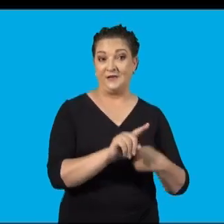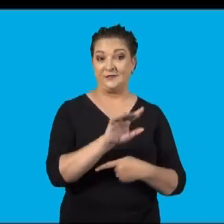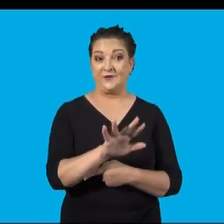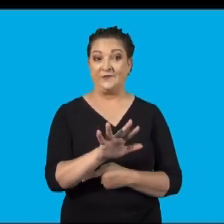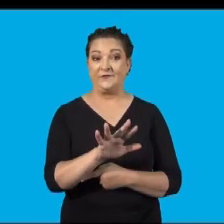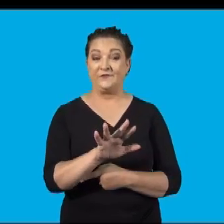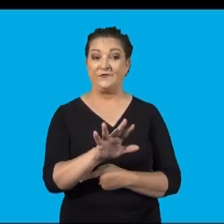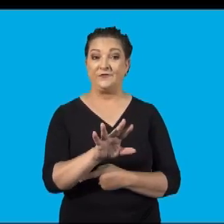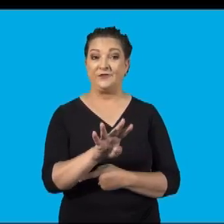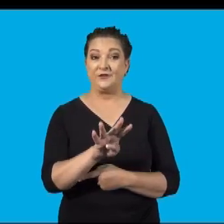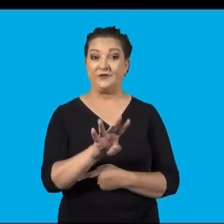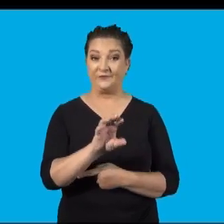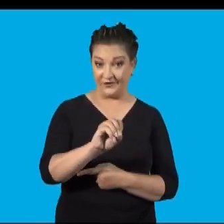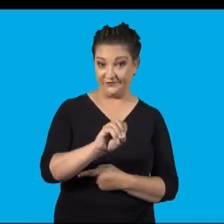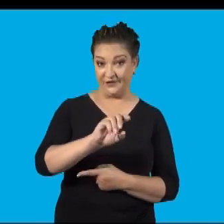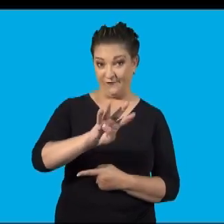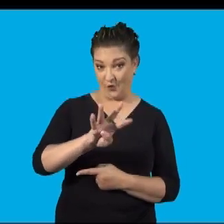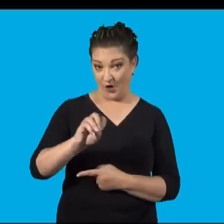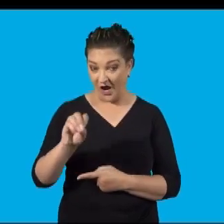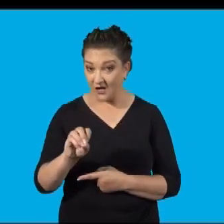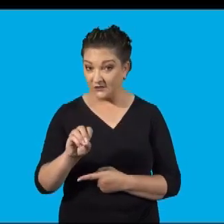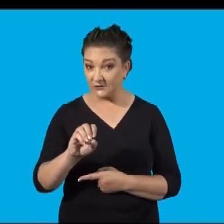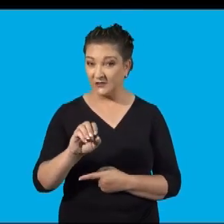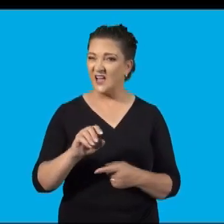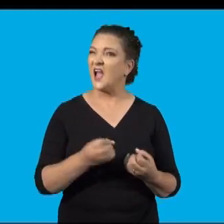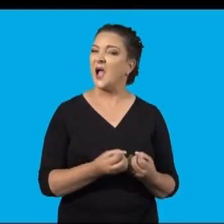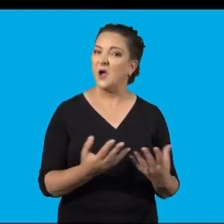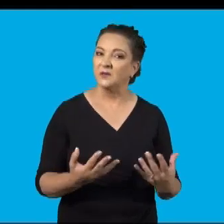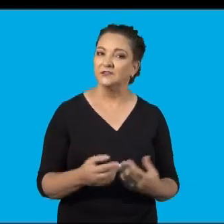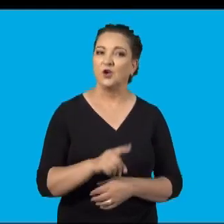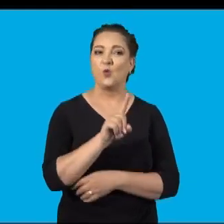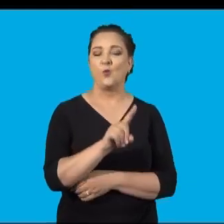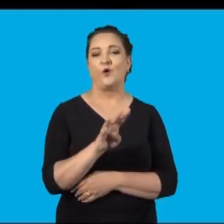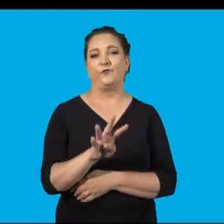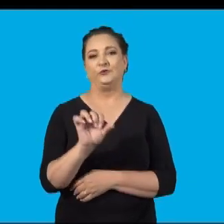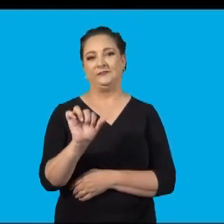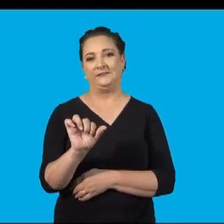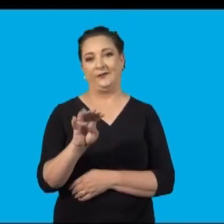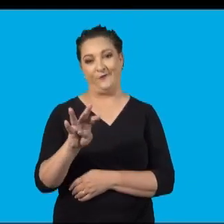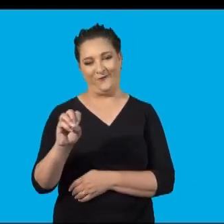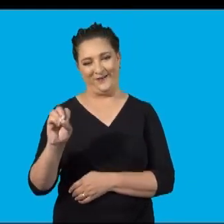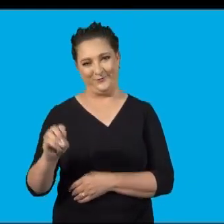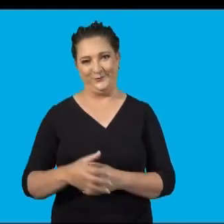get? If you say 96 plus 50,400, you get how much?